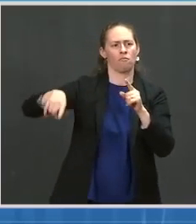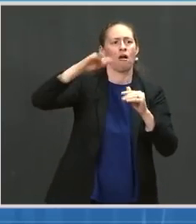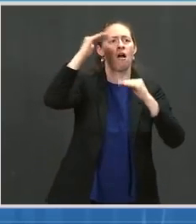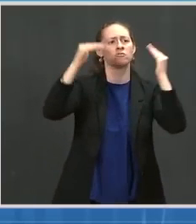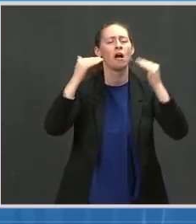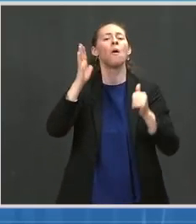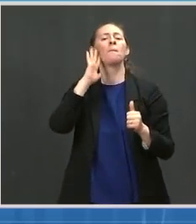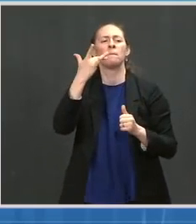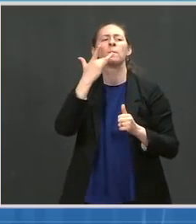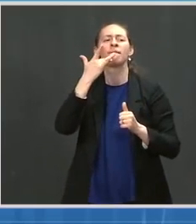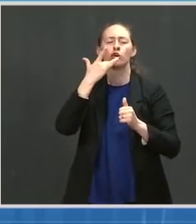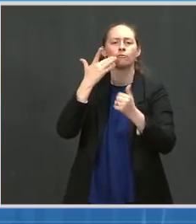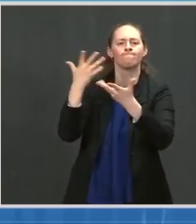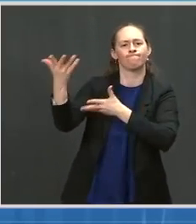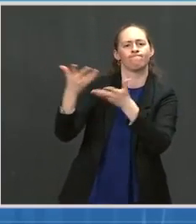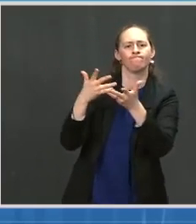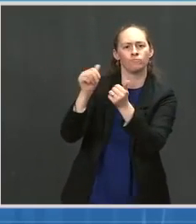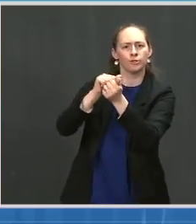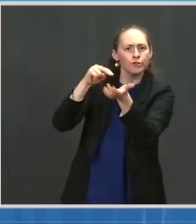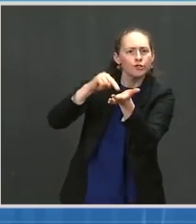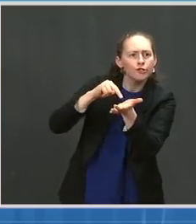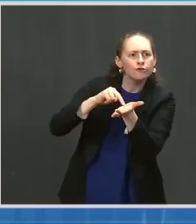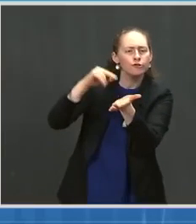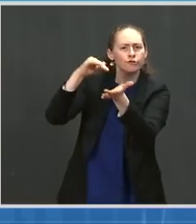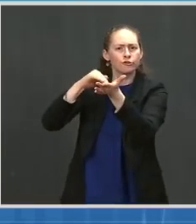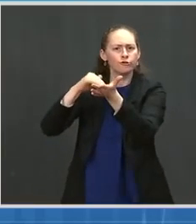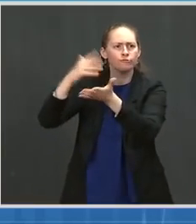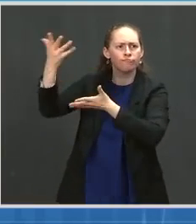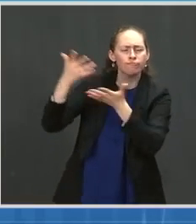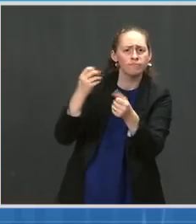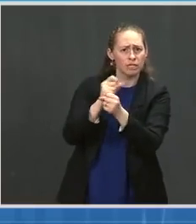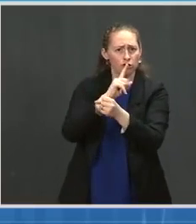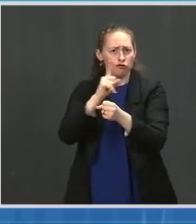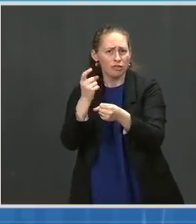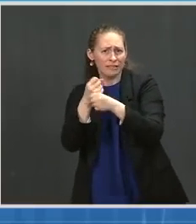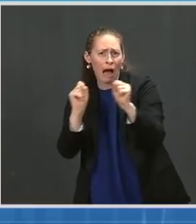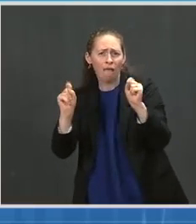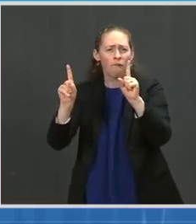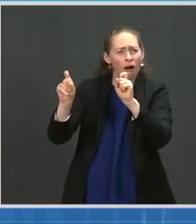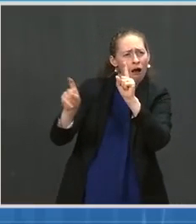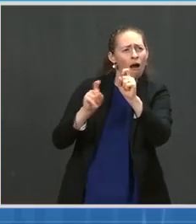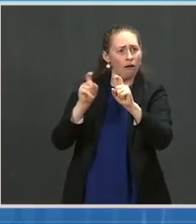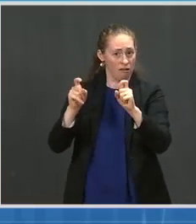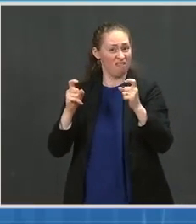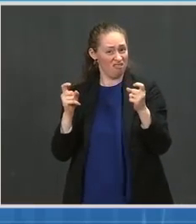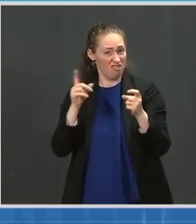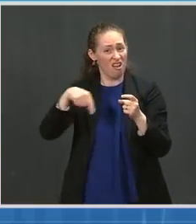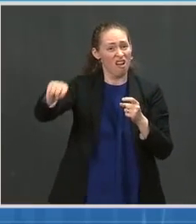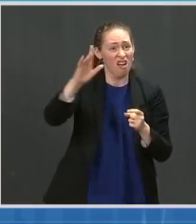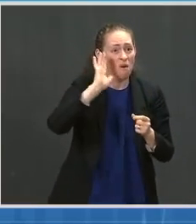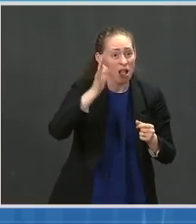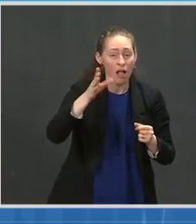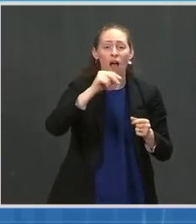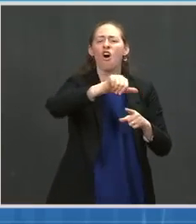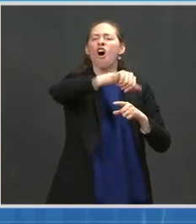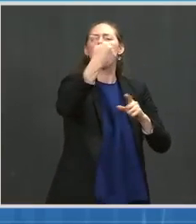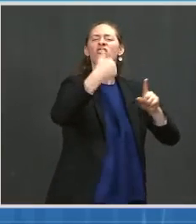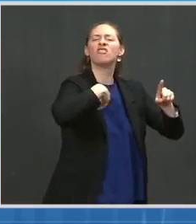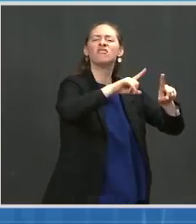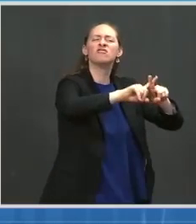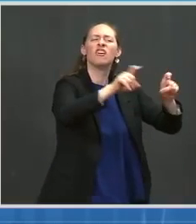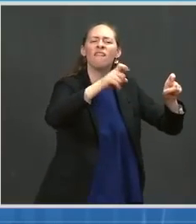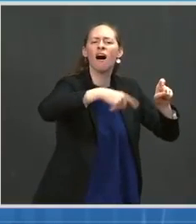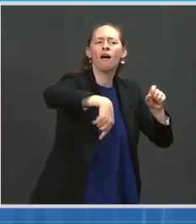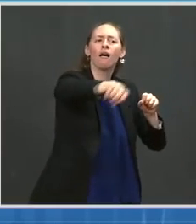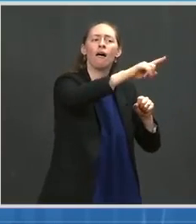or other healthcare provider when deciding whether to get the vaccine. In that same survey, more than half of people said they'd likely turn